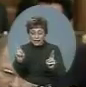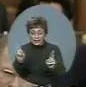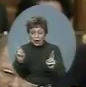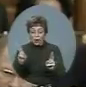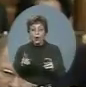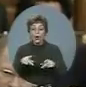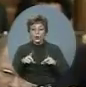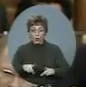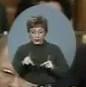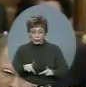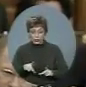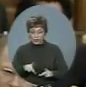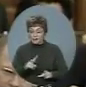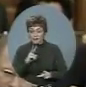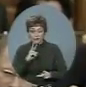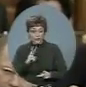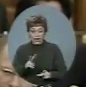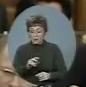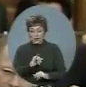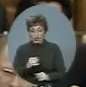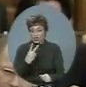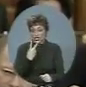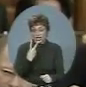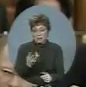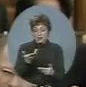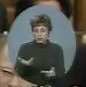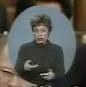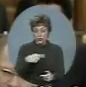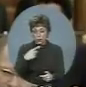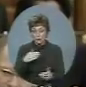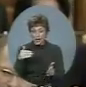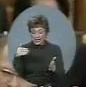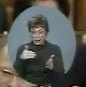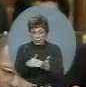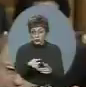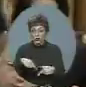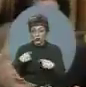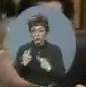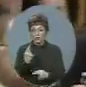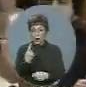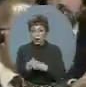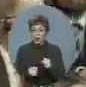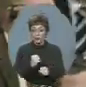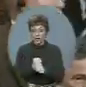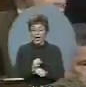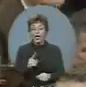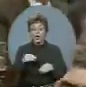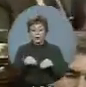11 years in this Parliament. The Prime Minister must withdraw and he must apologize.